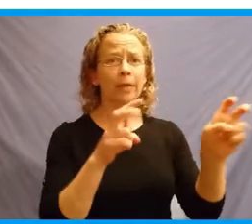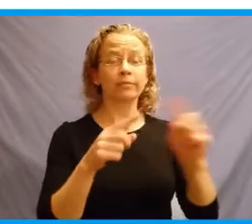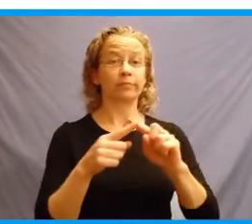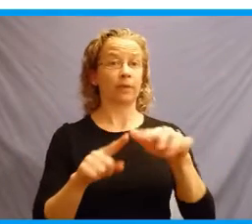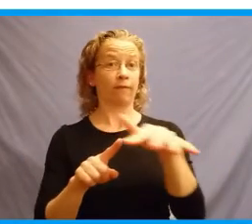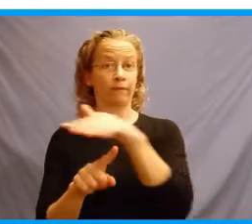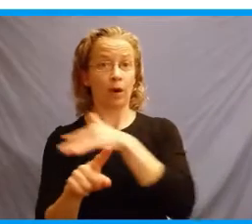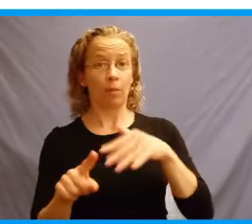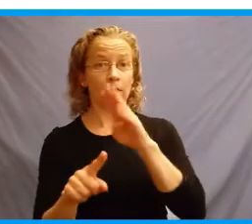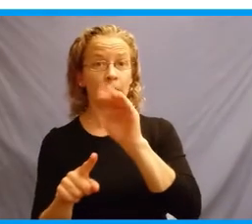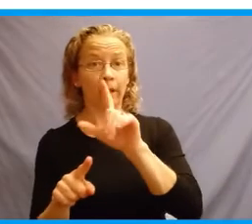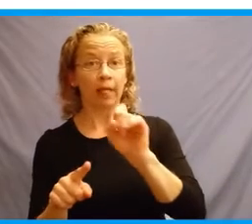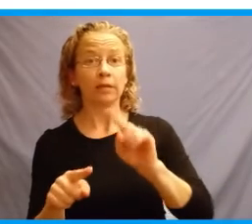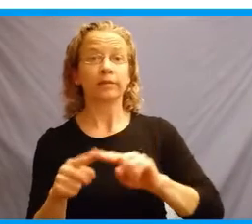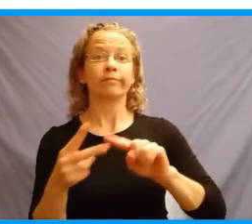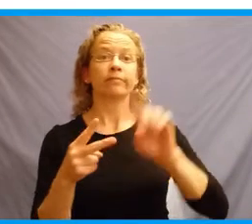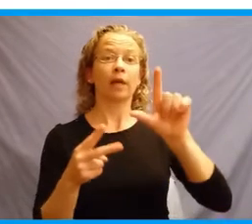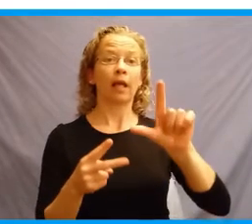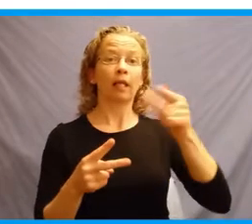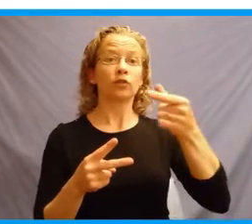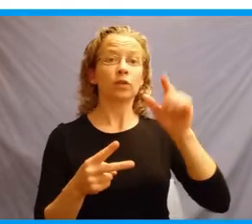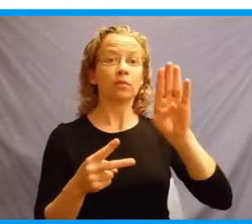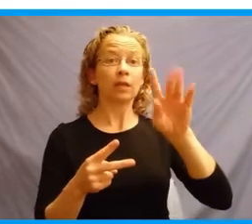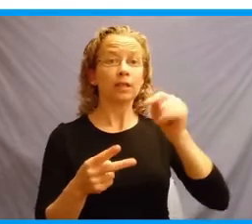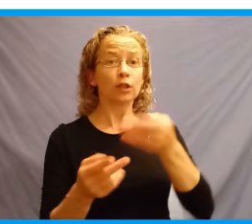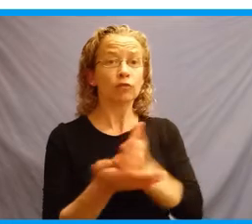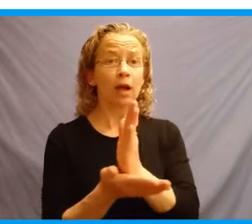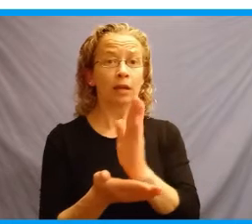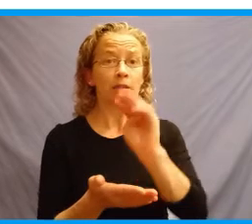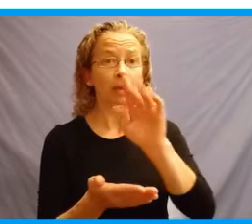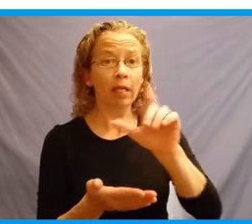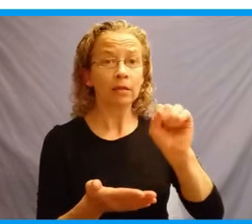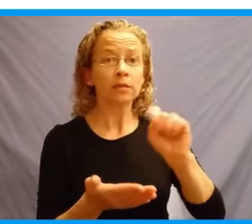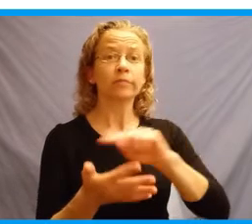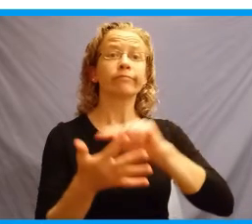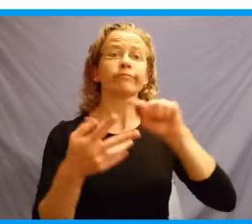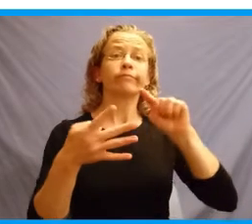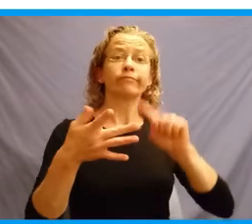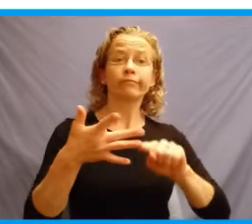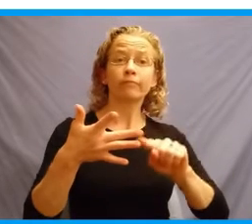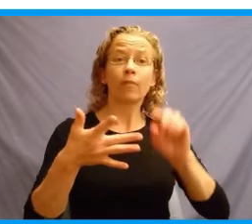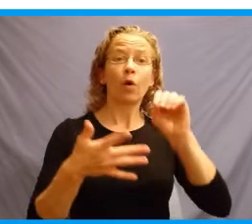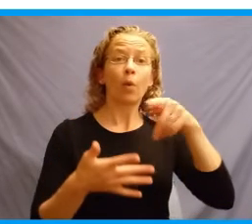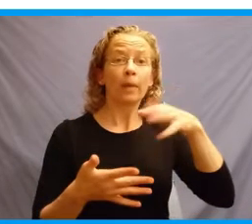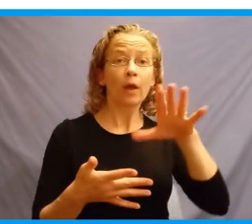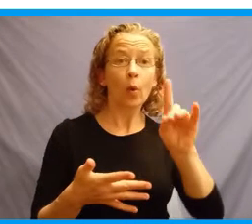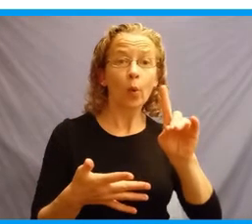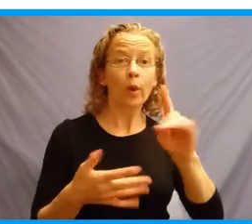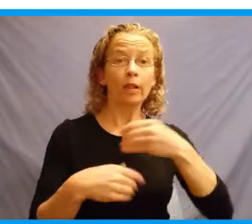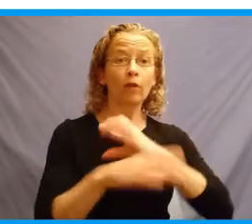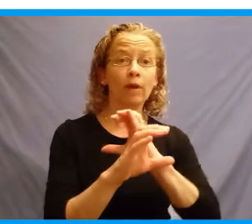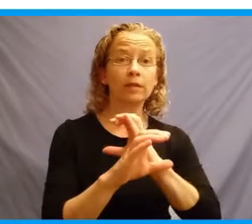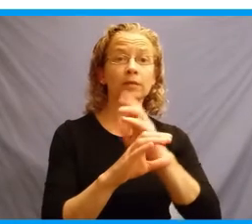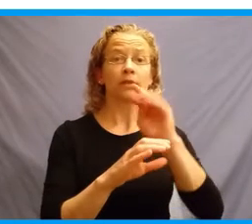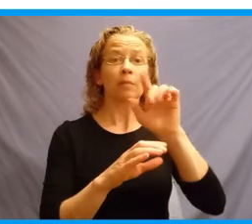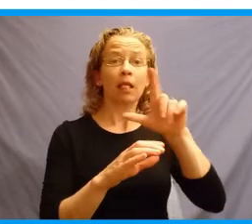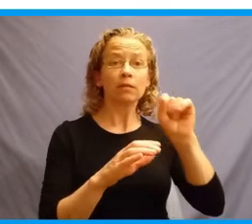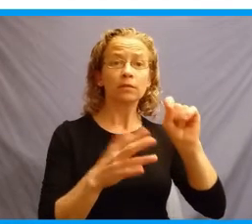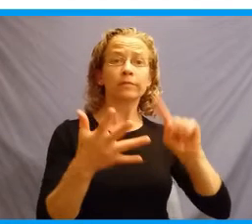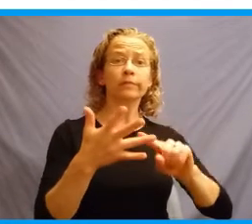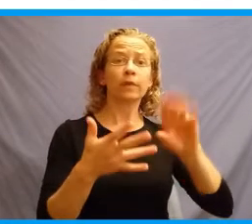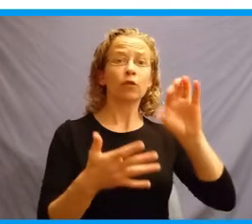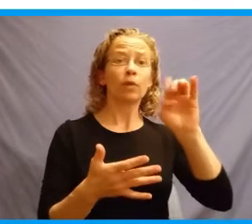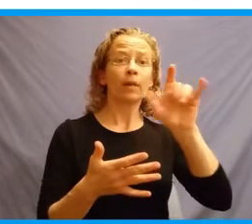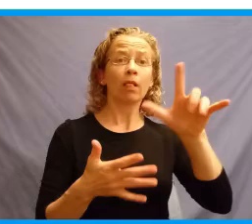were the environmental bills, there were the LGBT right bills, the opioid crisis